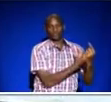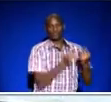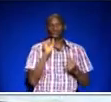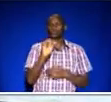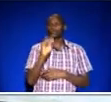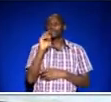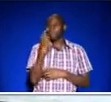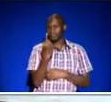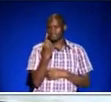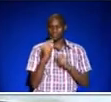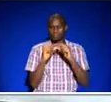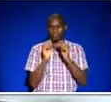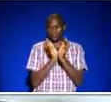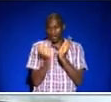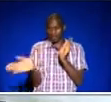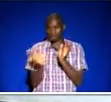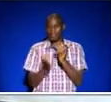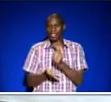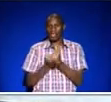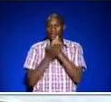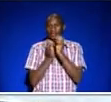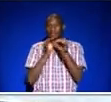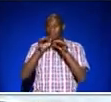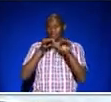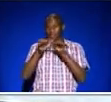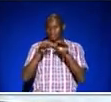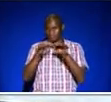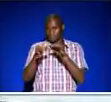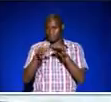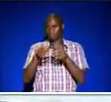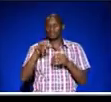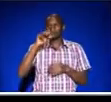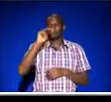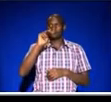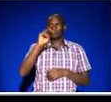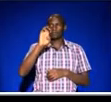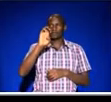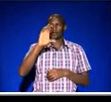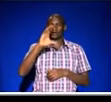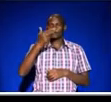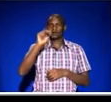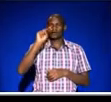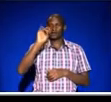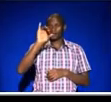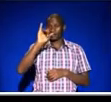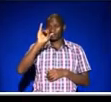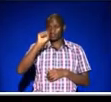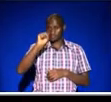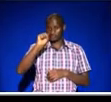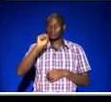the first branch of physics that will help explain this phenomena is mechanics. What is mechanics?